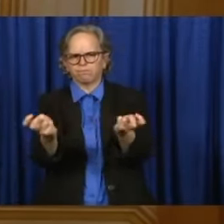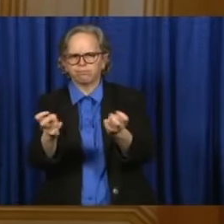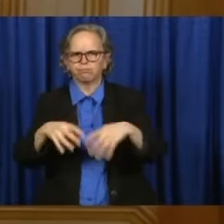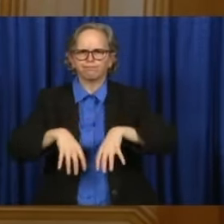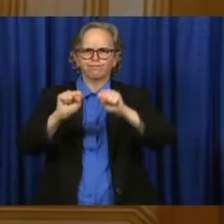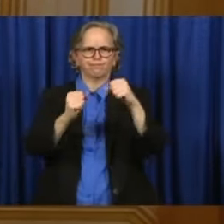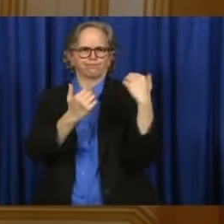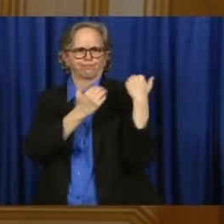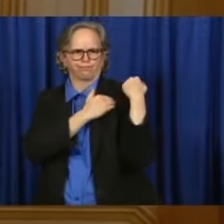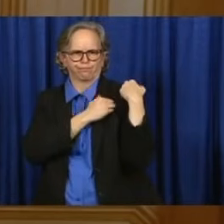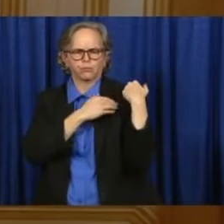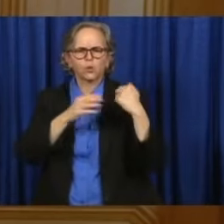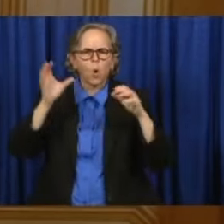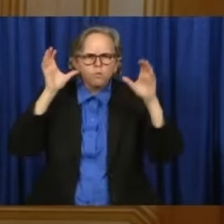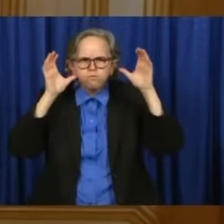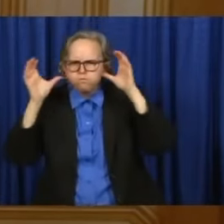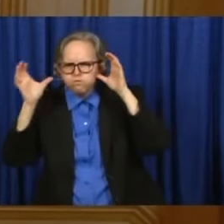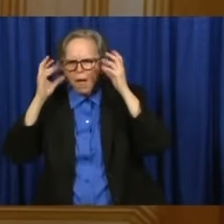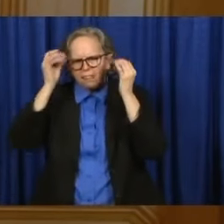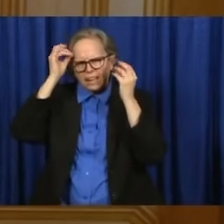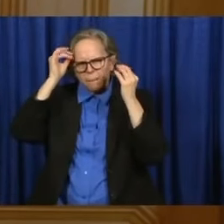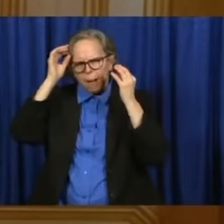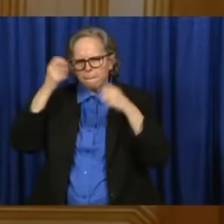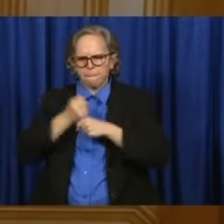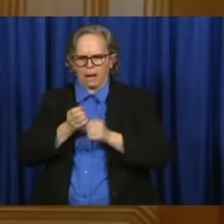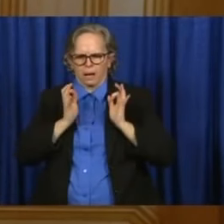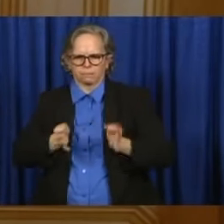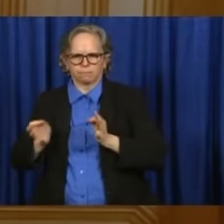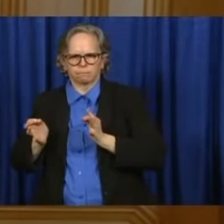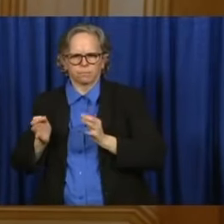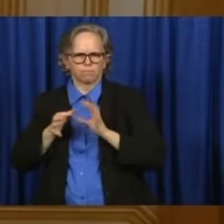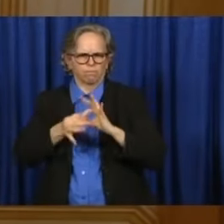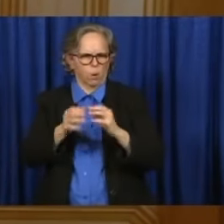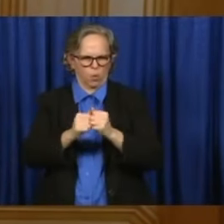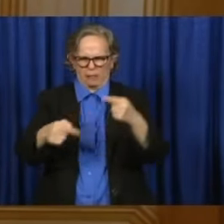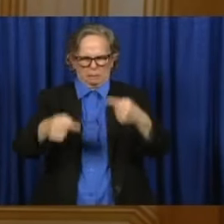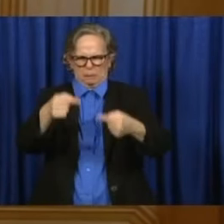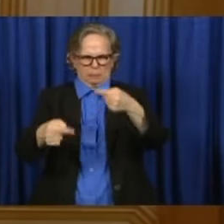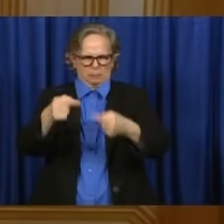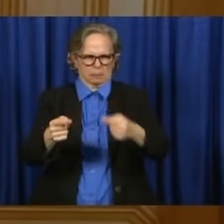judge it, take a look at it, and we'll make a decision.